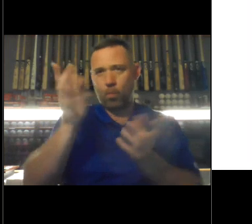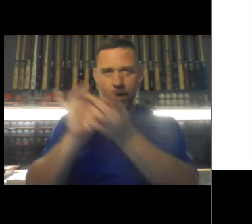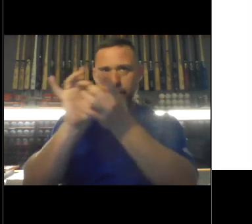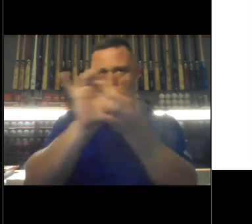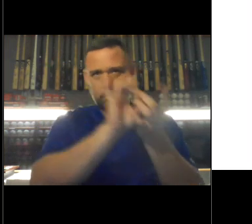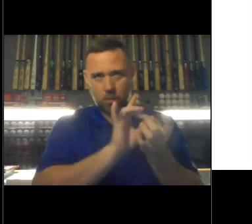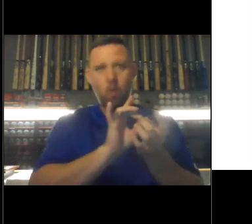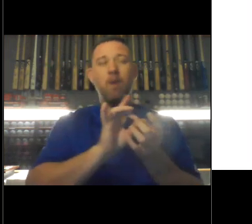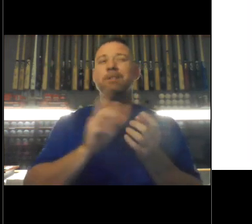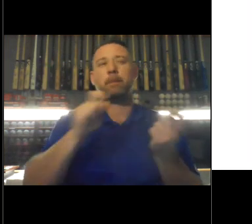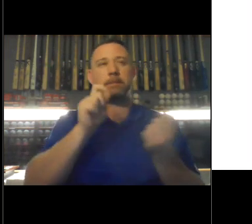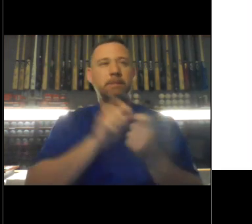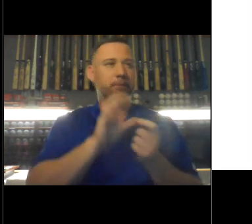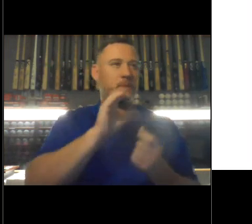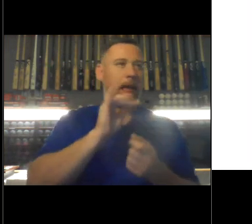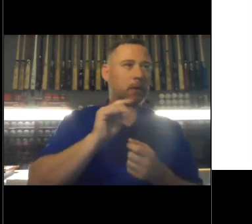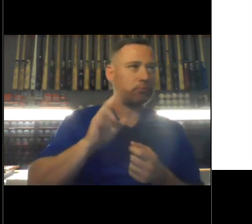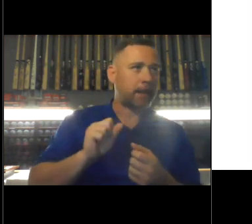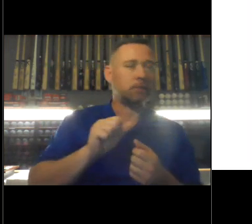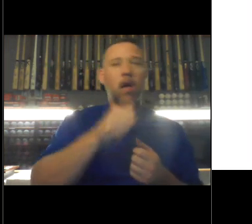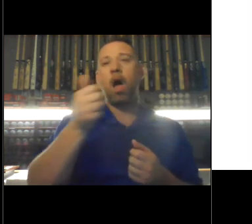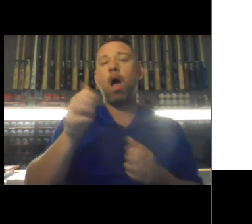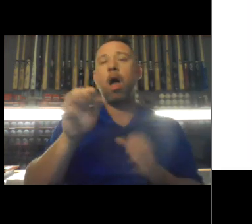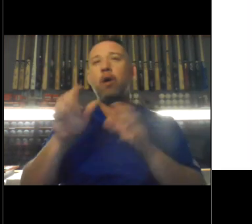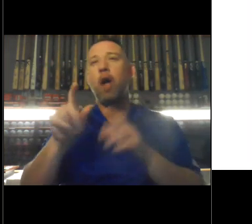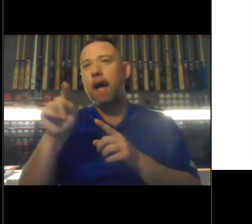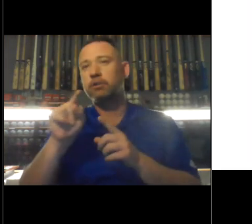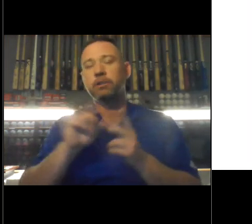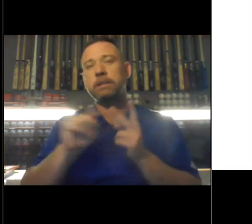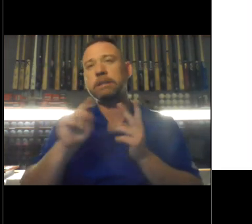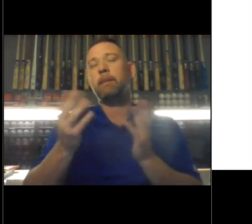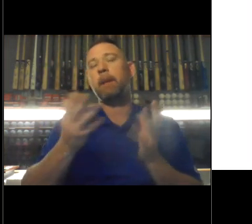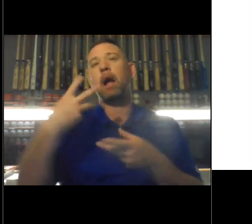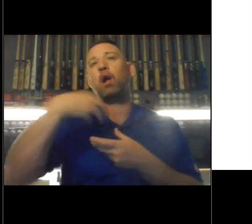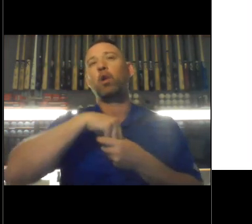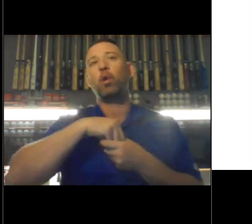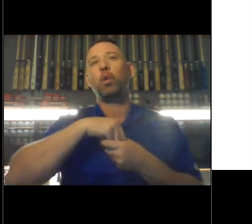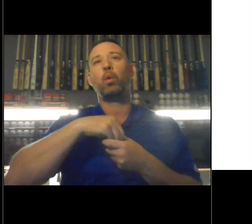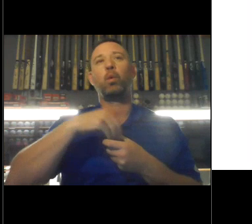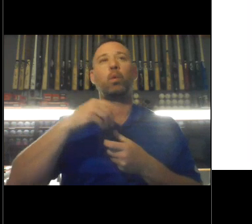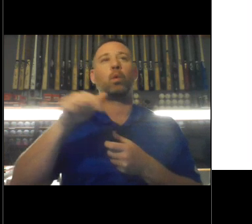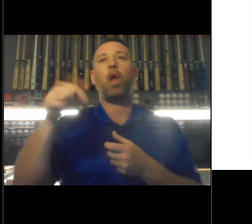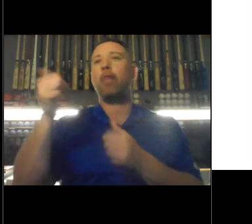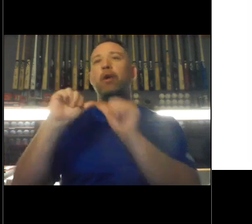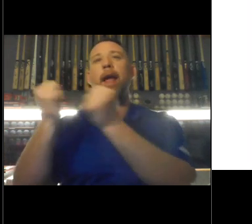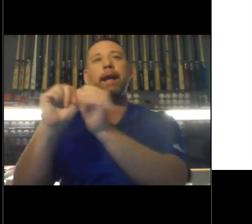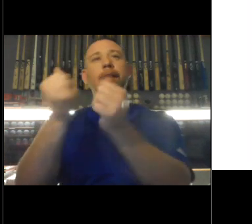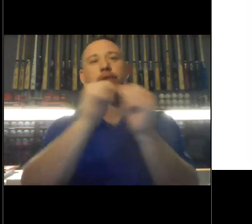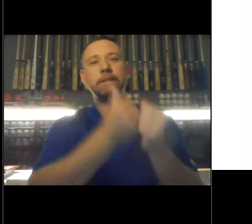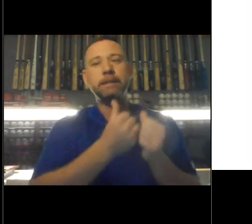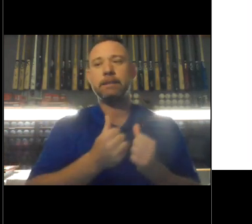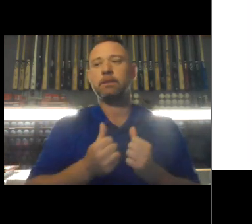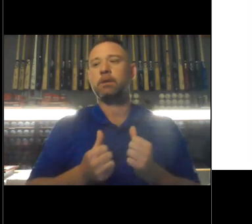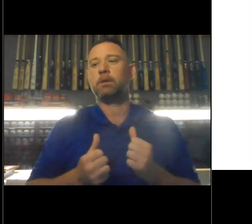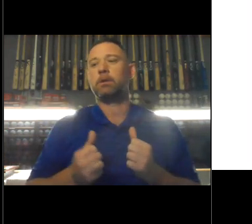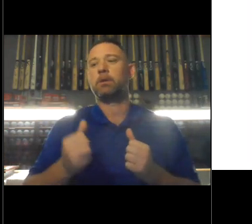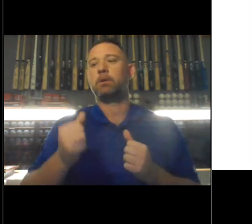specific to Caltrans, and other actions might include other, other agencies. And